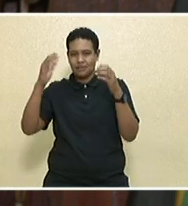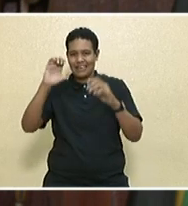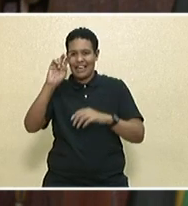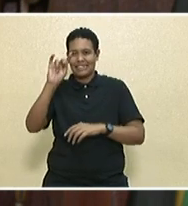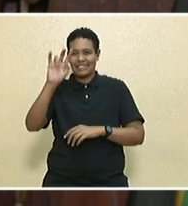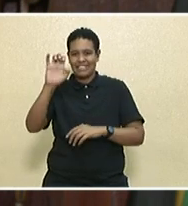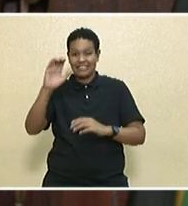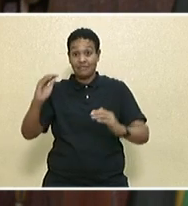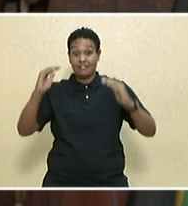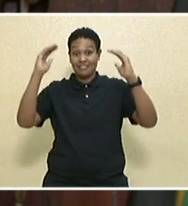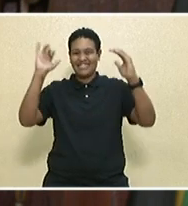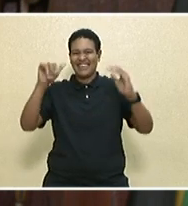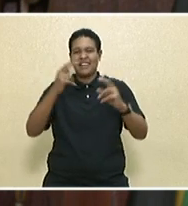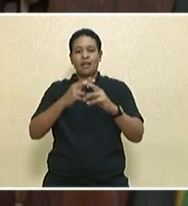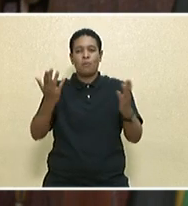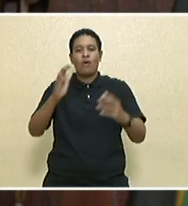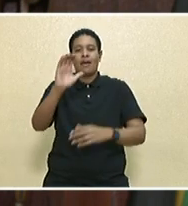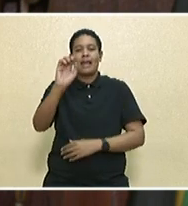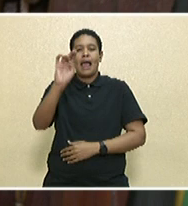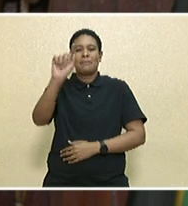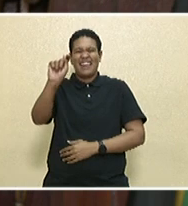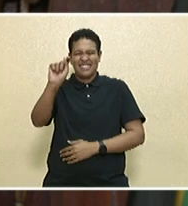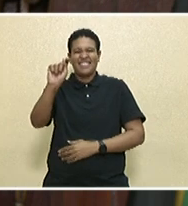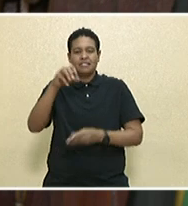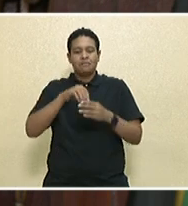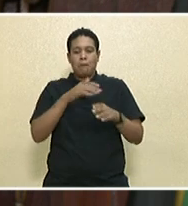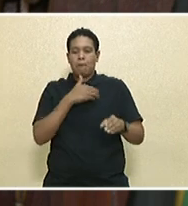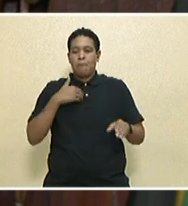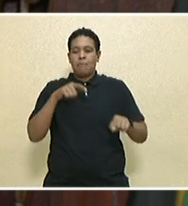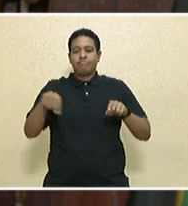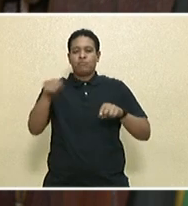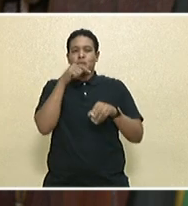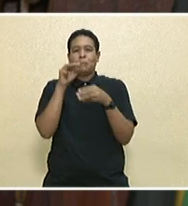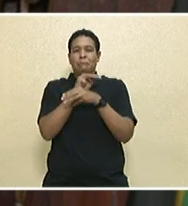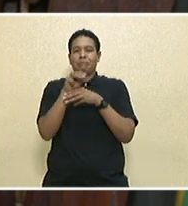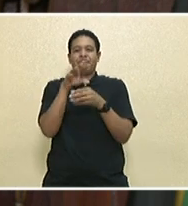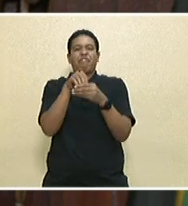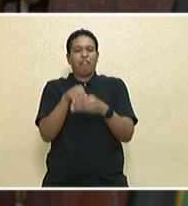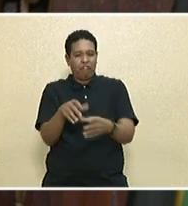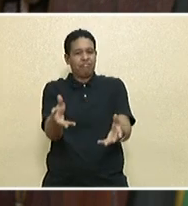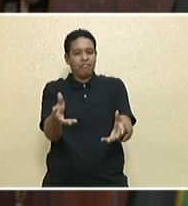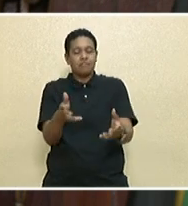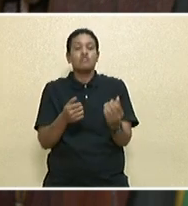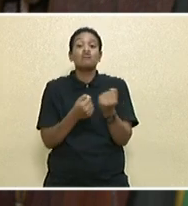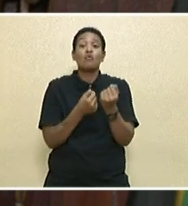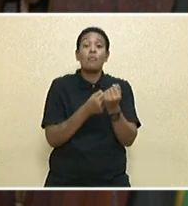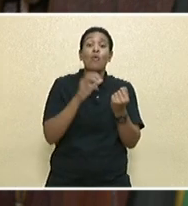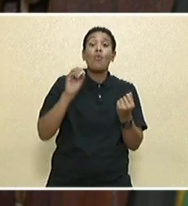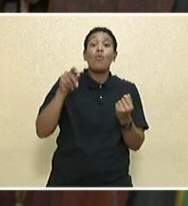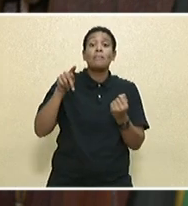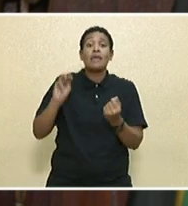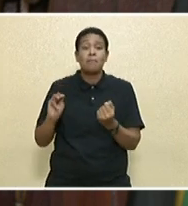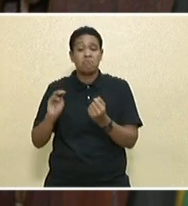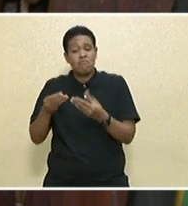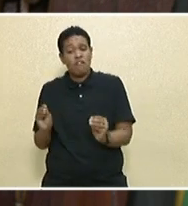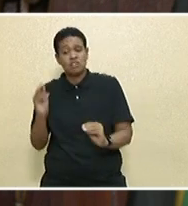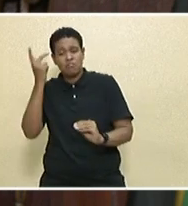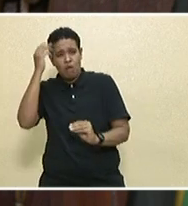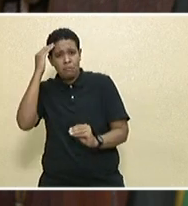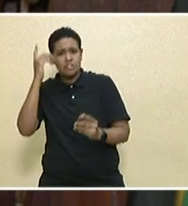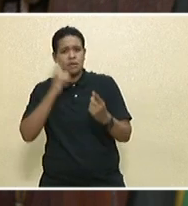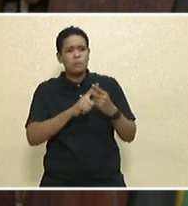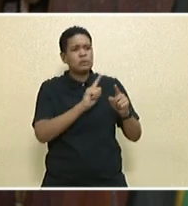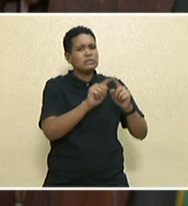will support the ministers, support the Office of the Prime Minister, support the Cabinet as a whole in